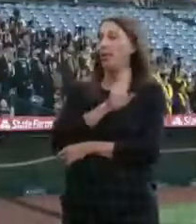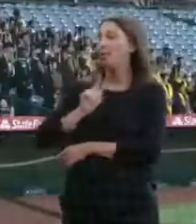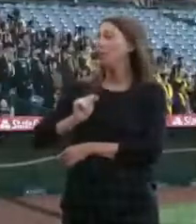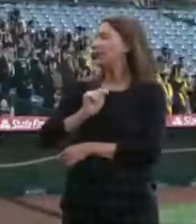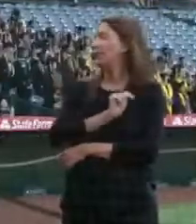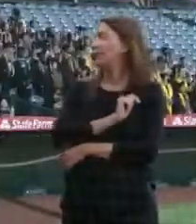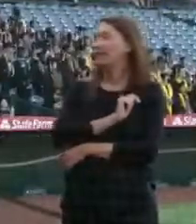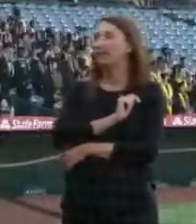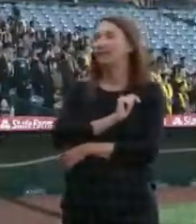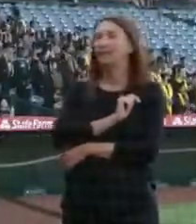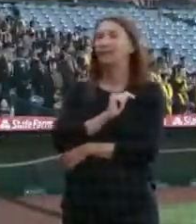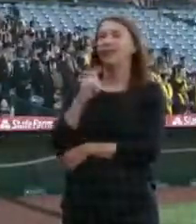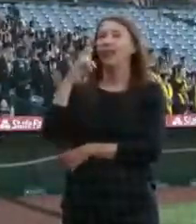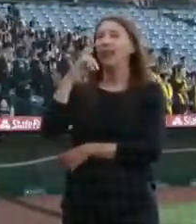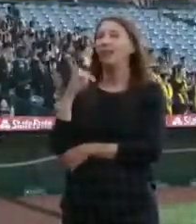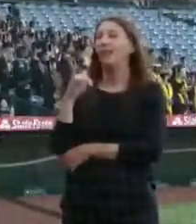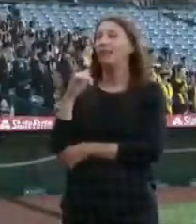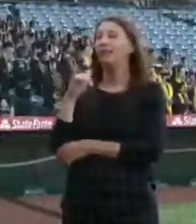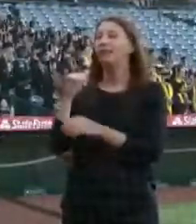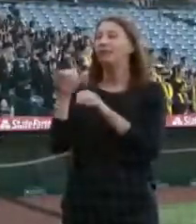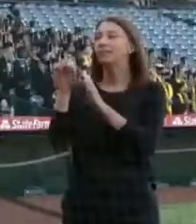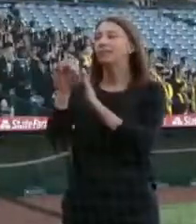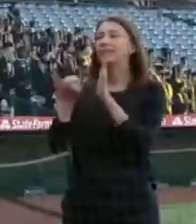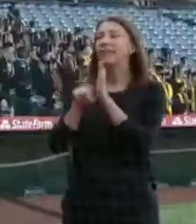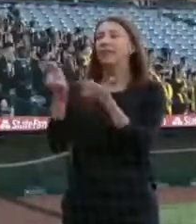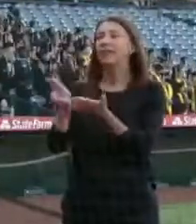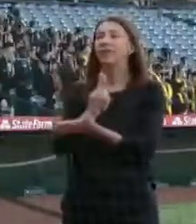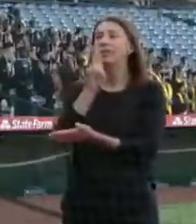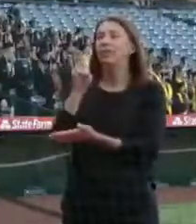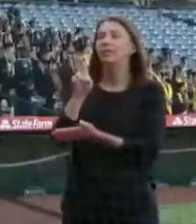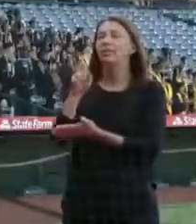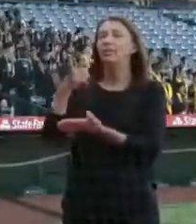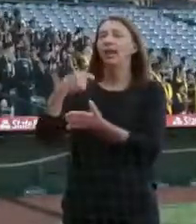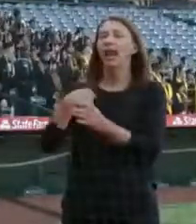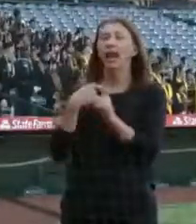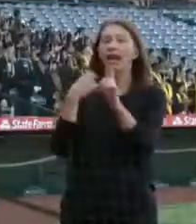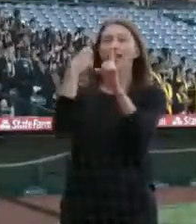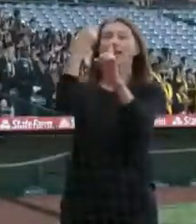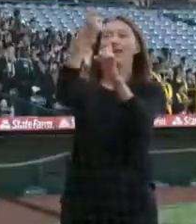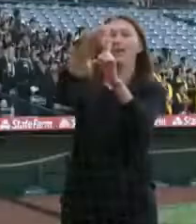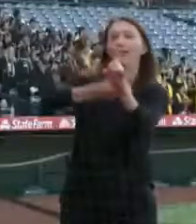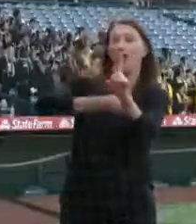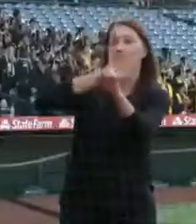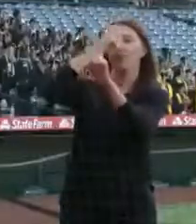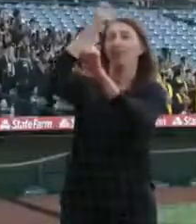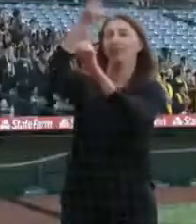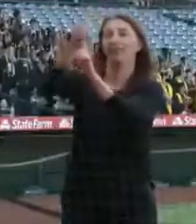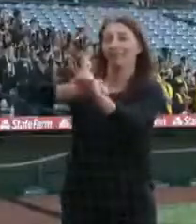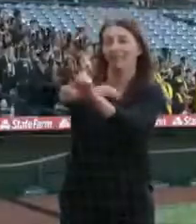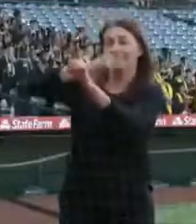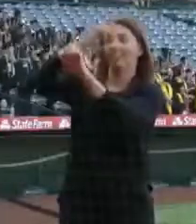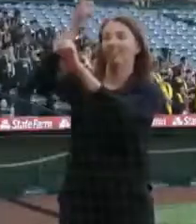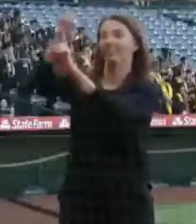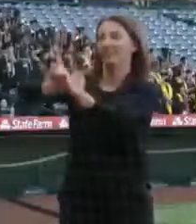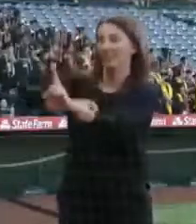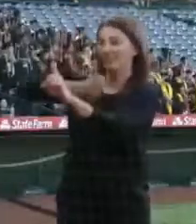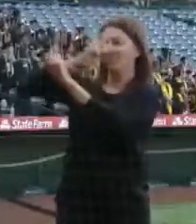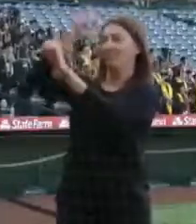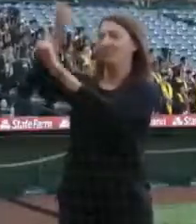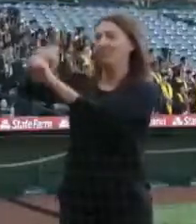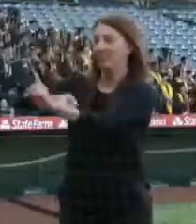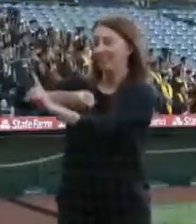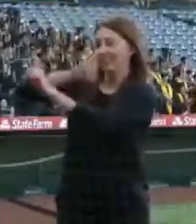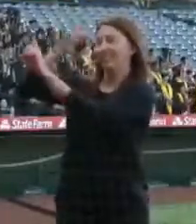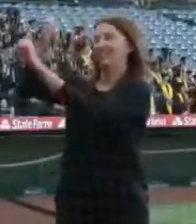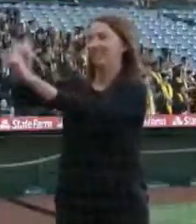Trustees of the California State University, I confer upon each of you who has fulfilled the requirements